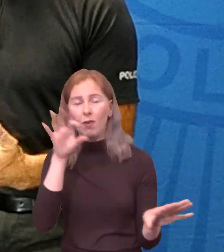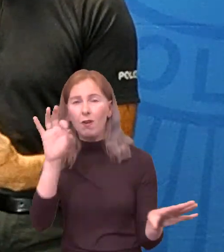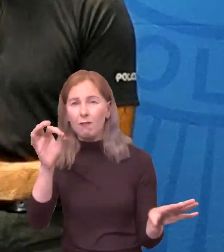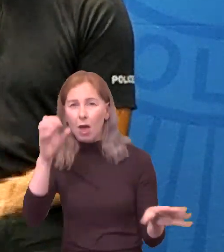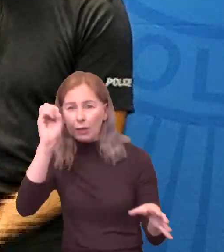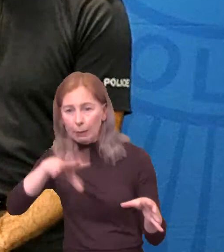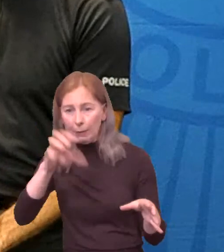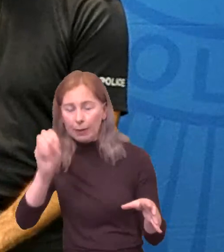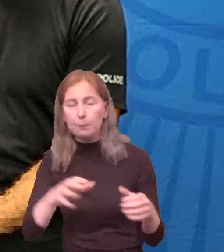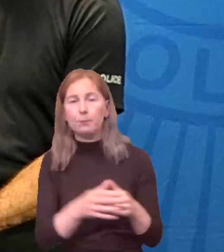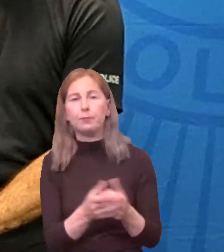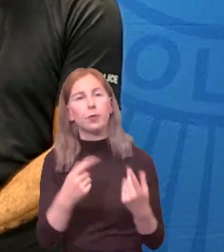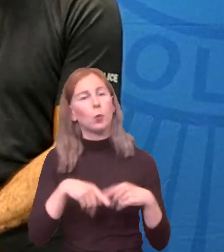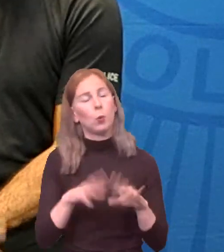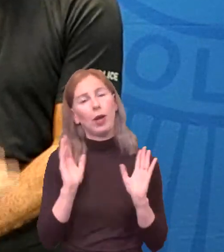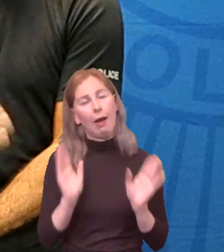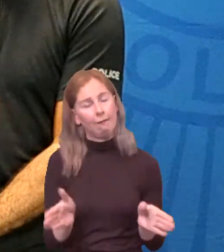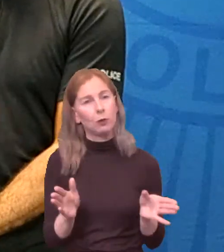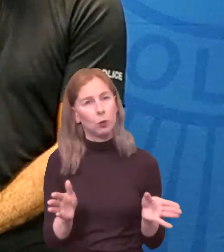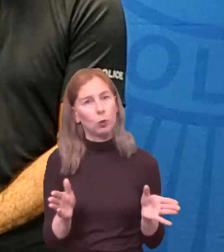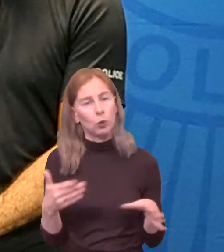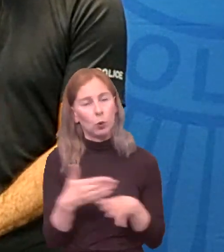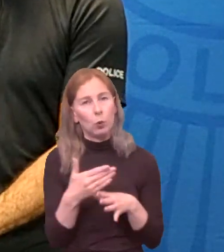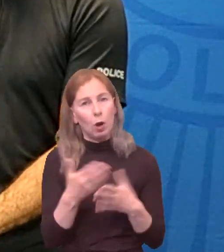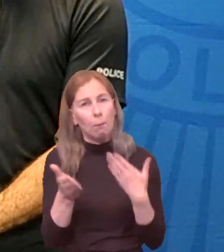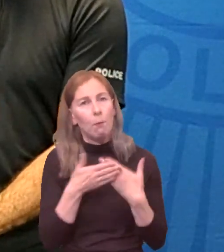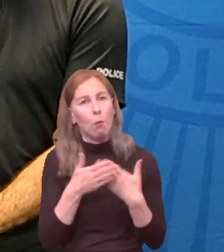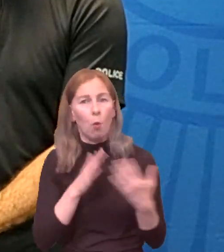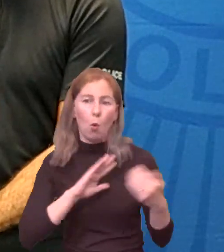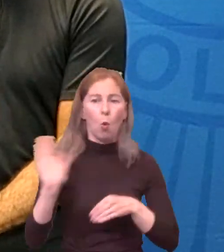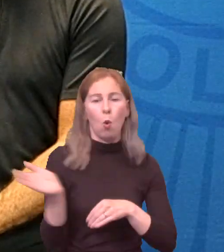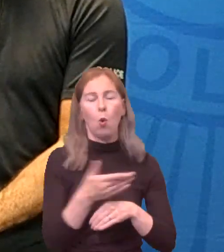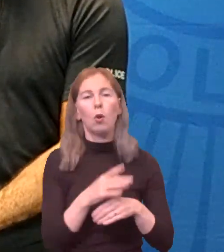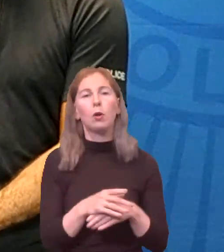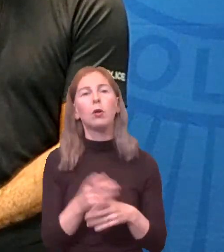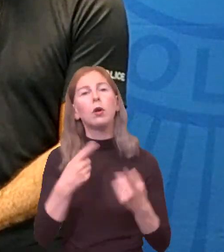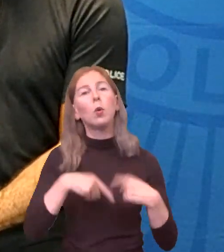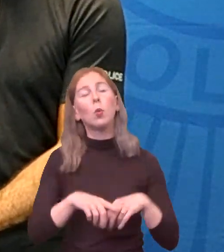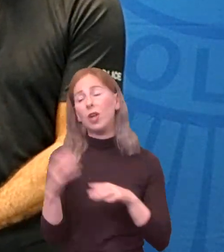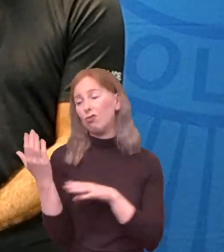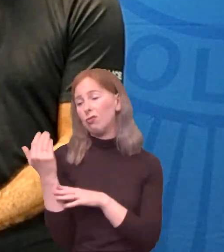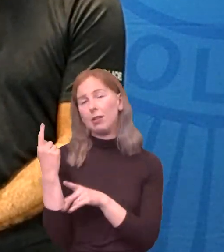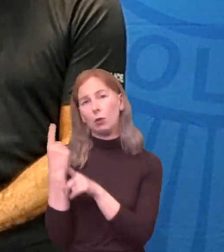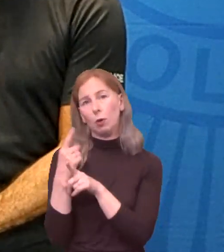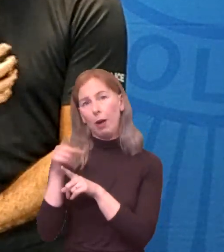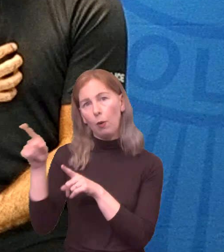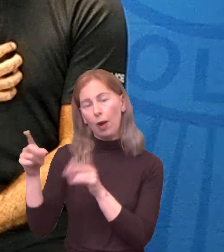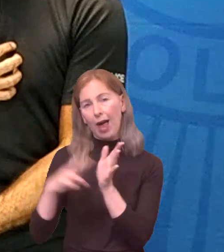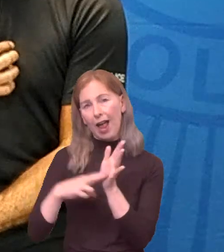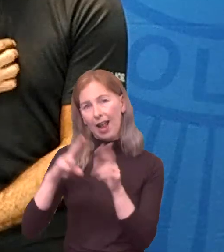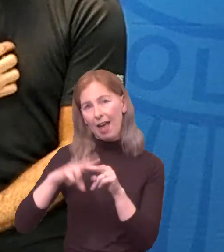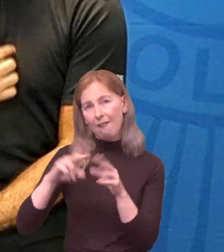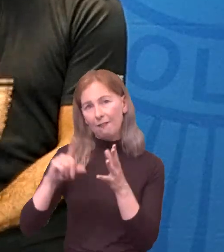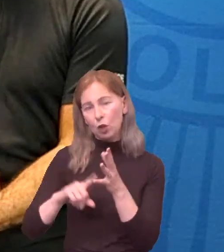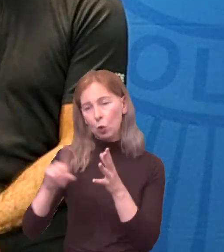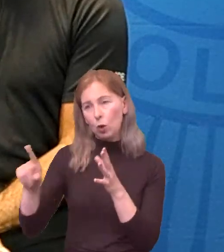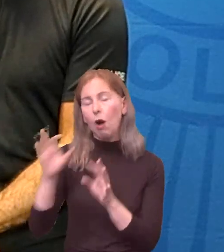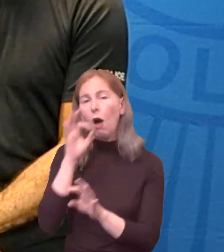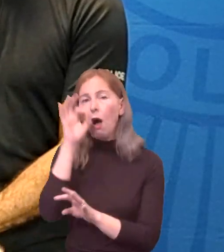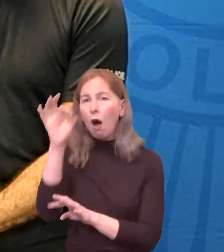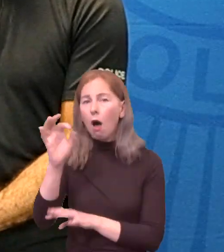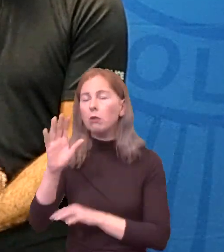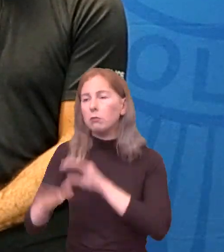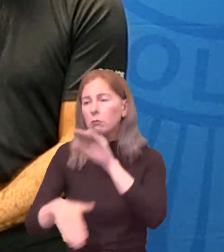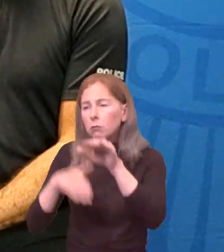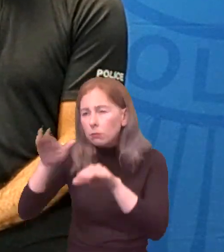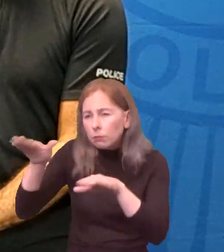We were discussing with the NFU about waste carrier licence checks, and that's a great way for us in our role